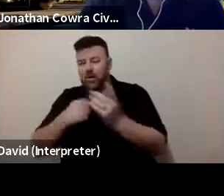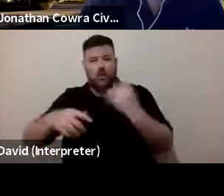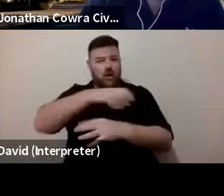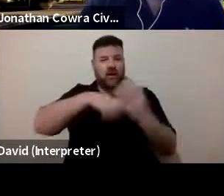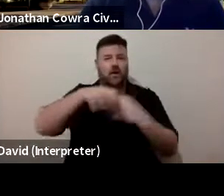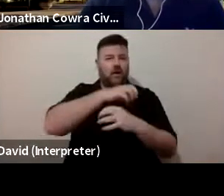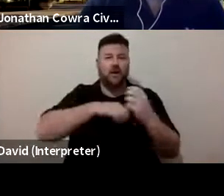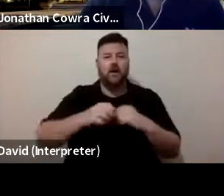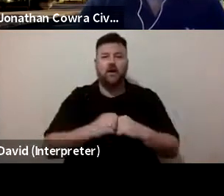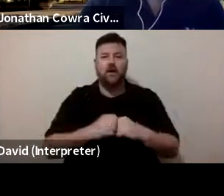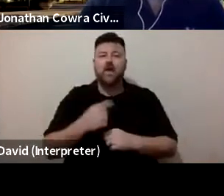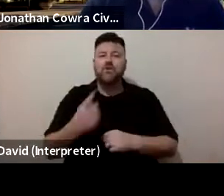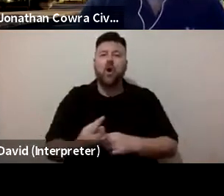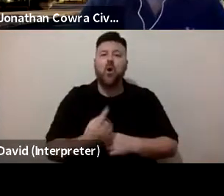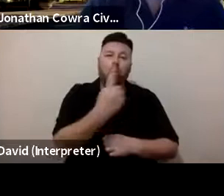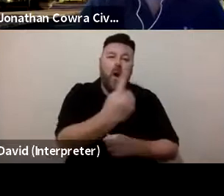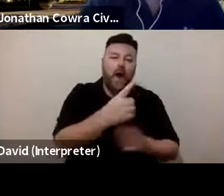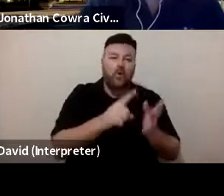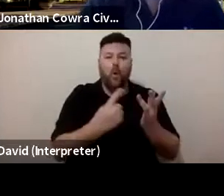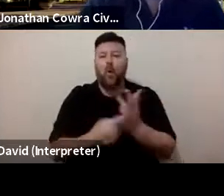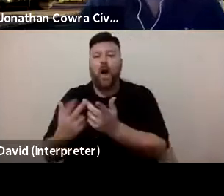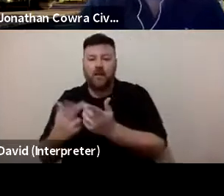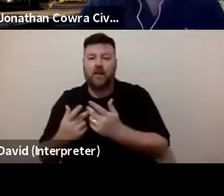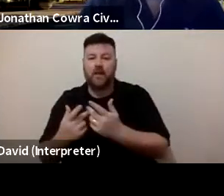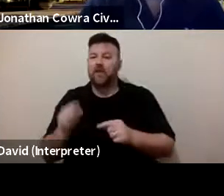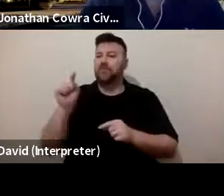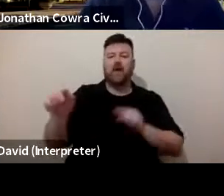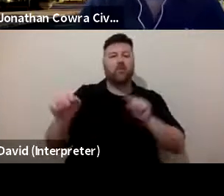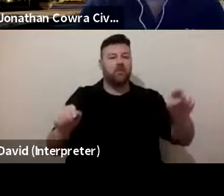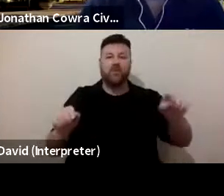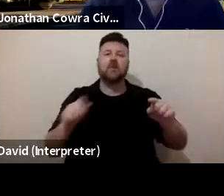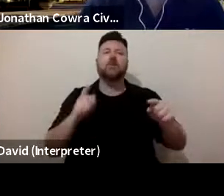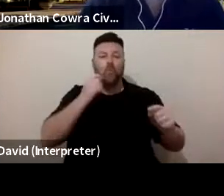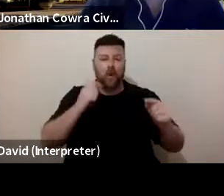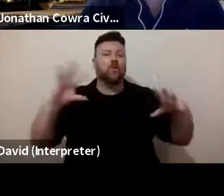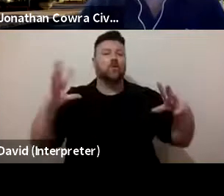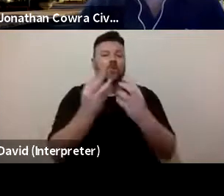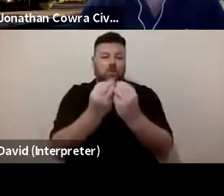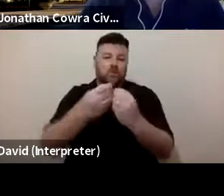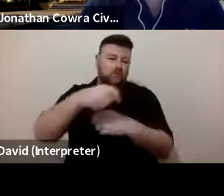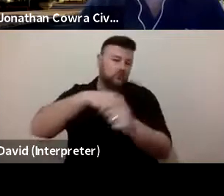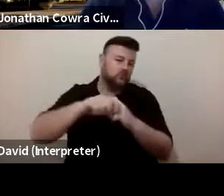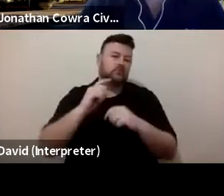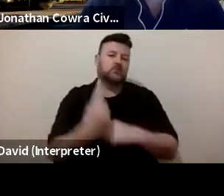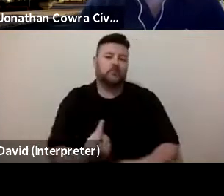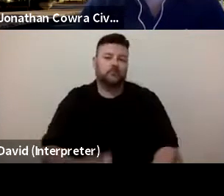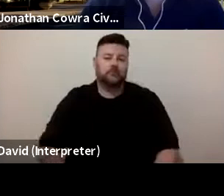another. They'll really be kind of seen as kind of, you know, holistic of in one